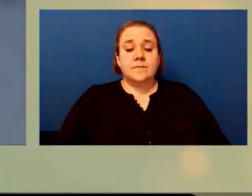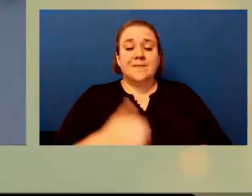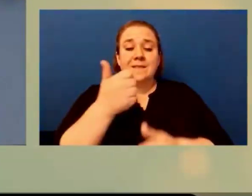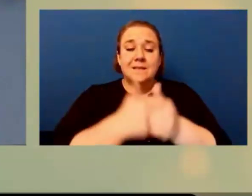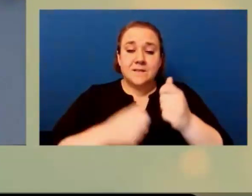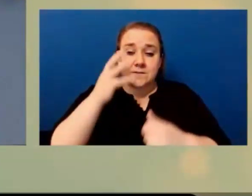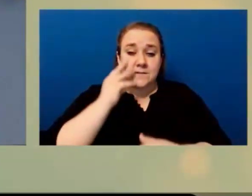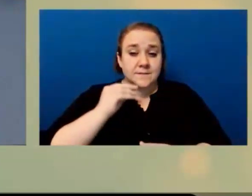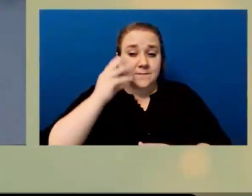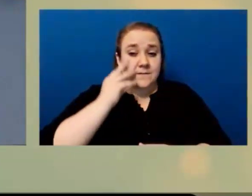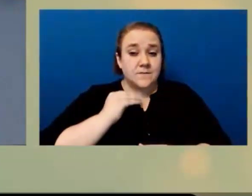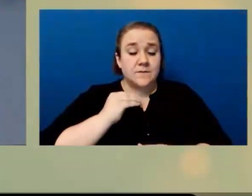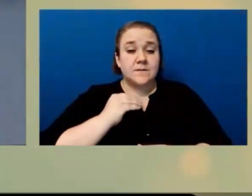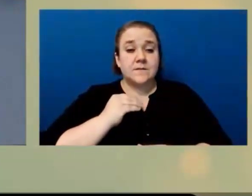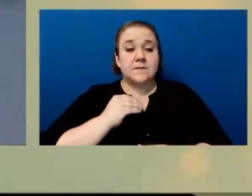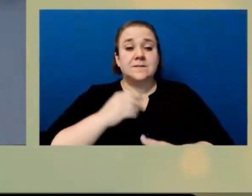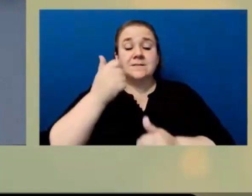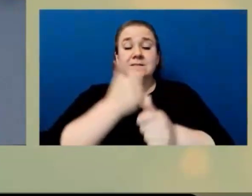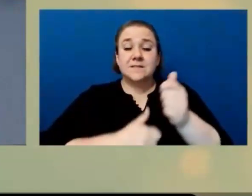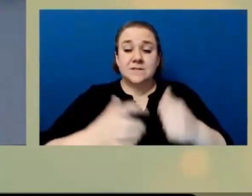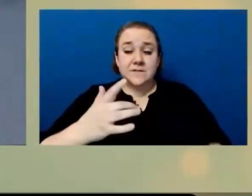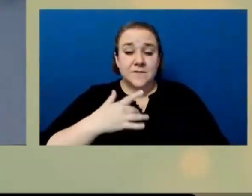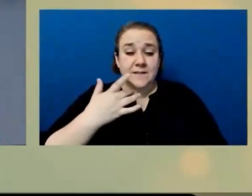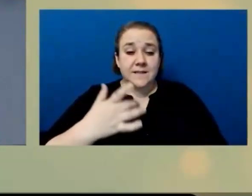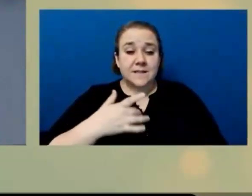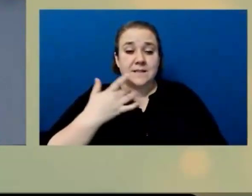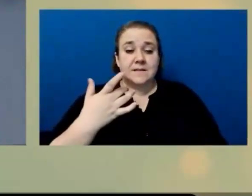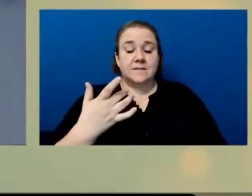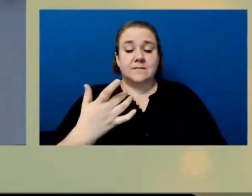Each experience, each feeling,